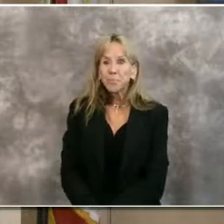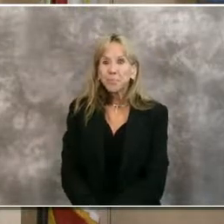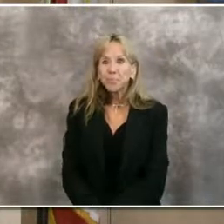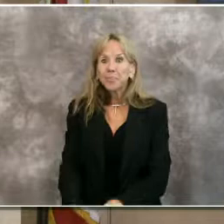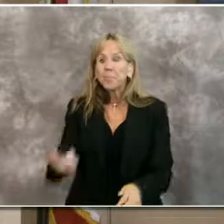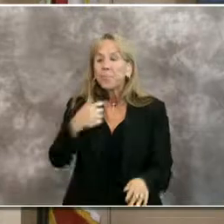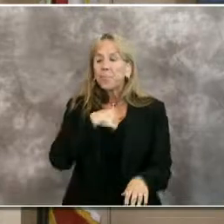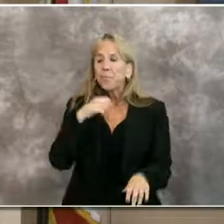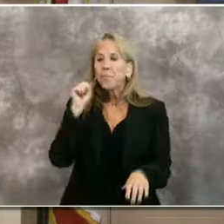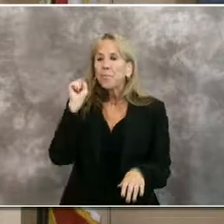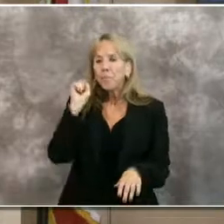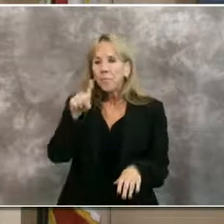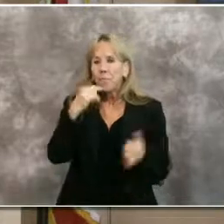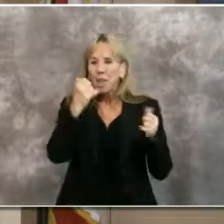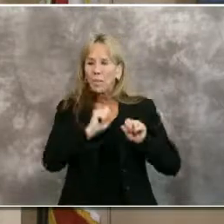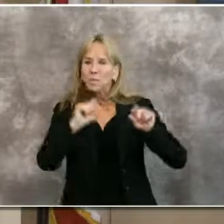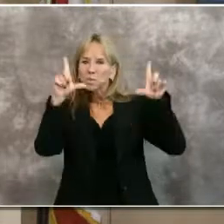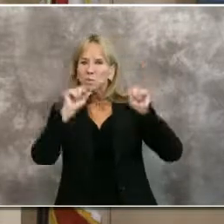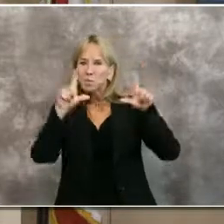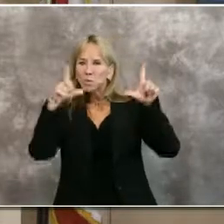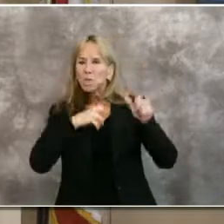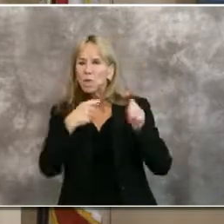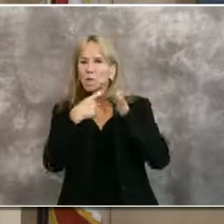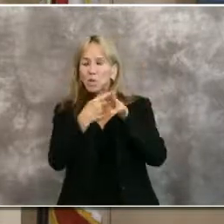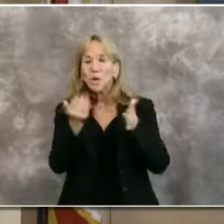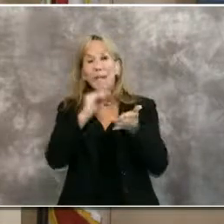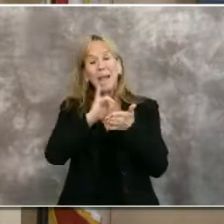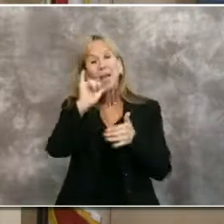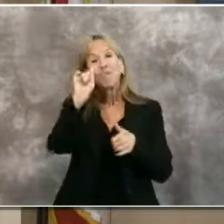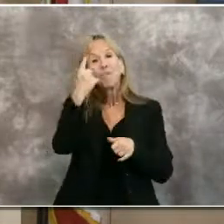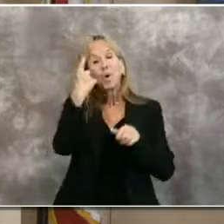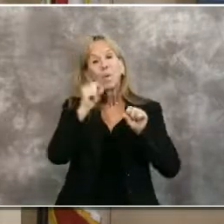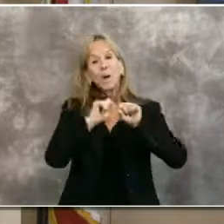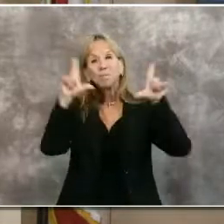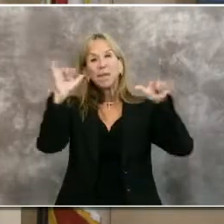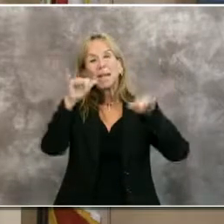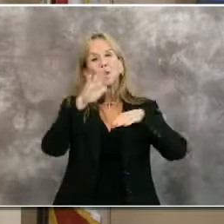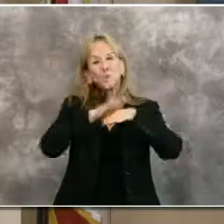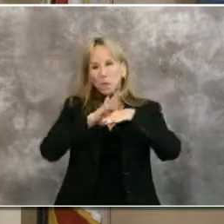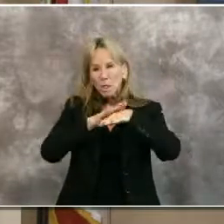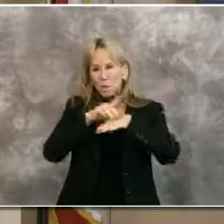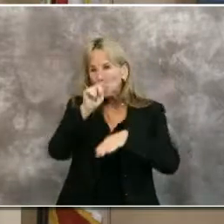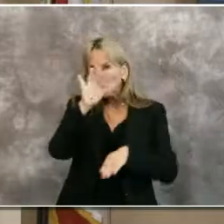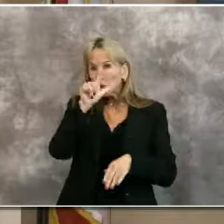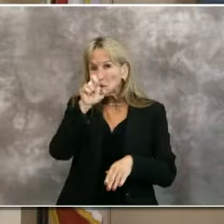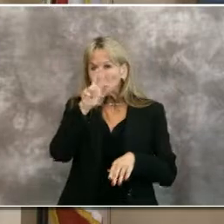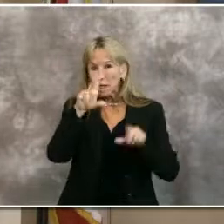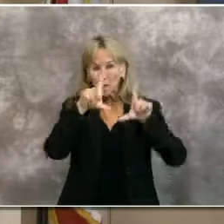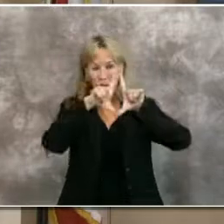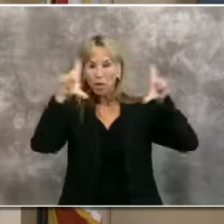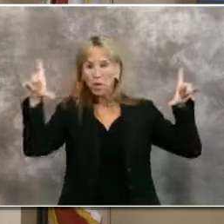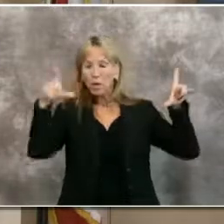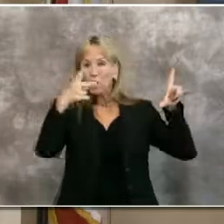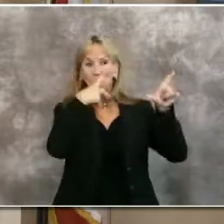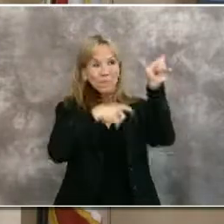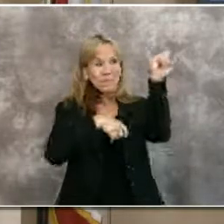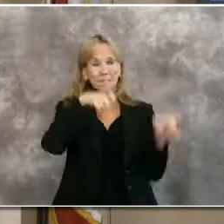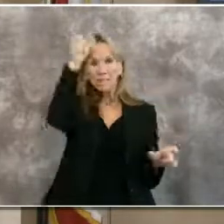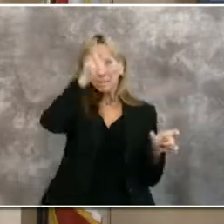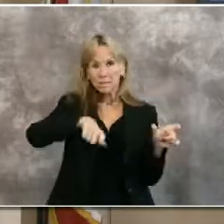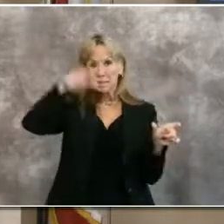I've asked staff to bring up two slides. The first is our triggers dashboard. Positivity rate is actually one of our